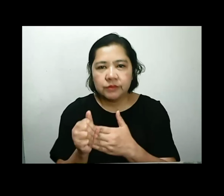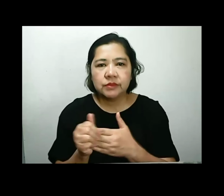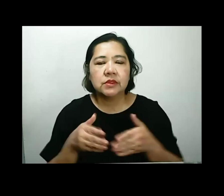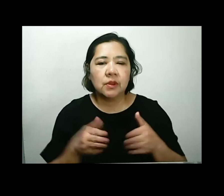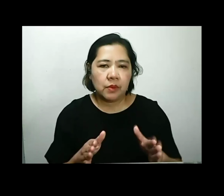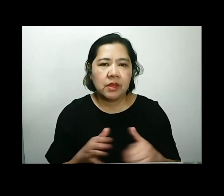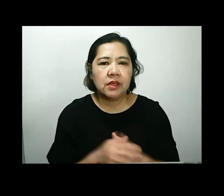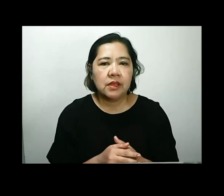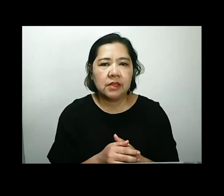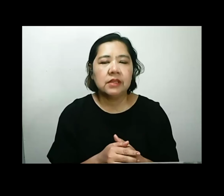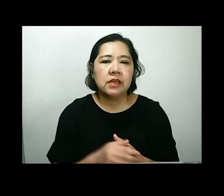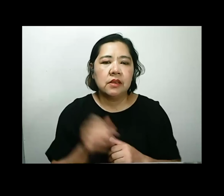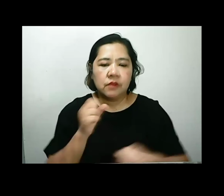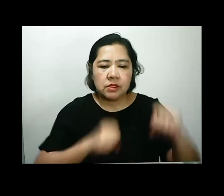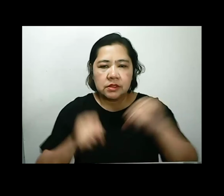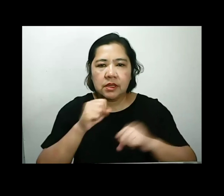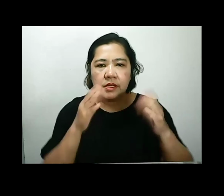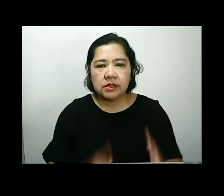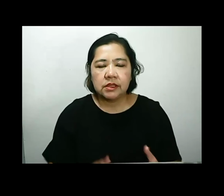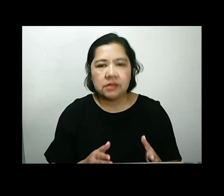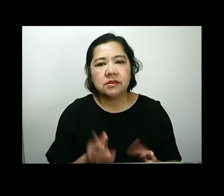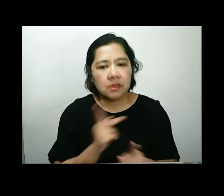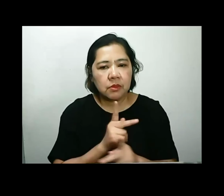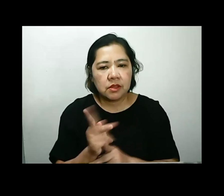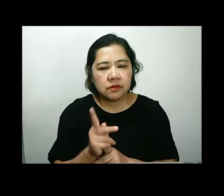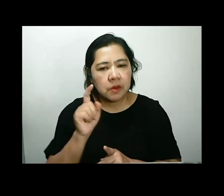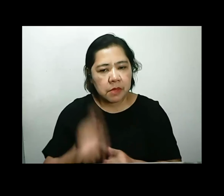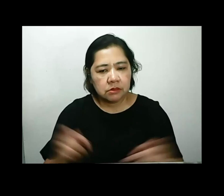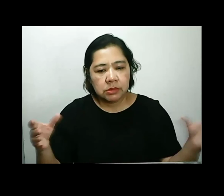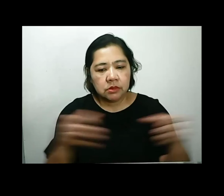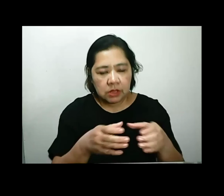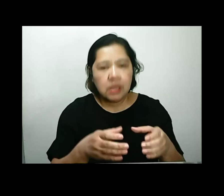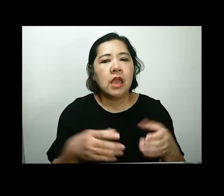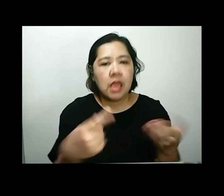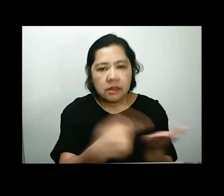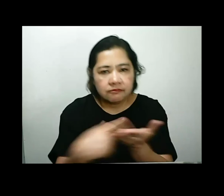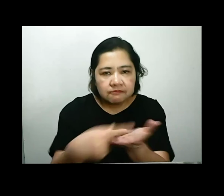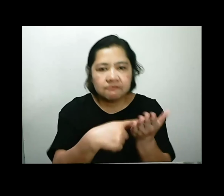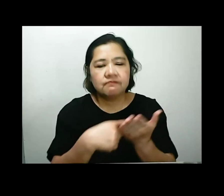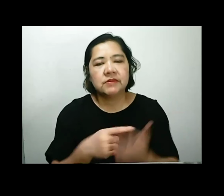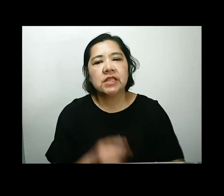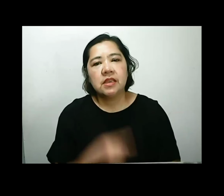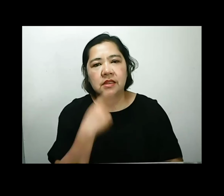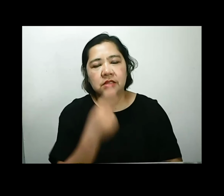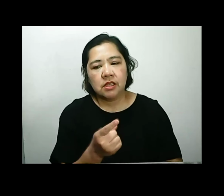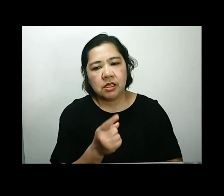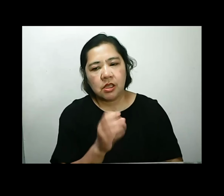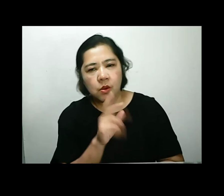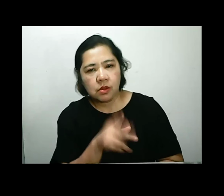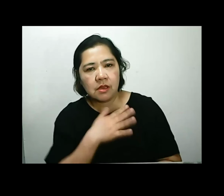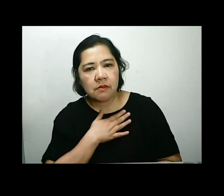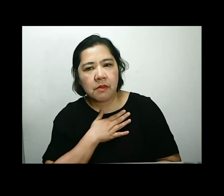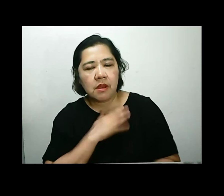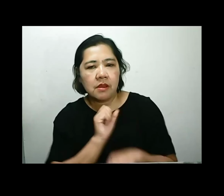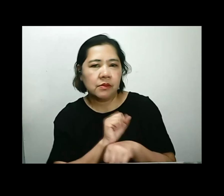scientists, professionals, and practitioners have to be in one room and should be in conversation and saying, okay, my job as a scientist